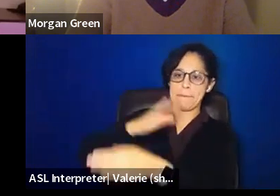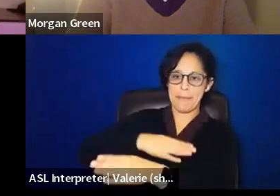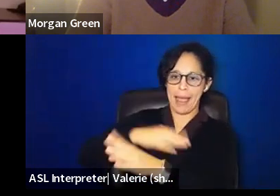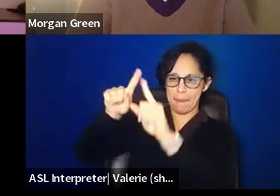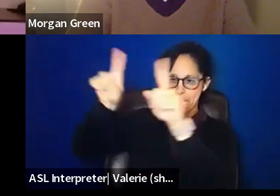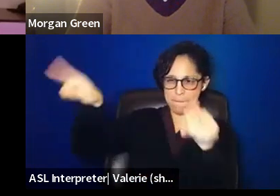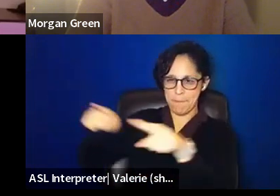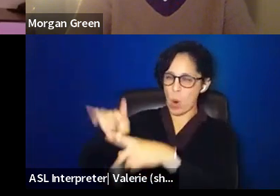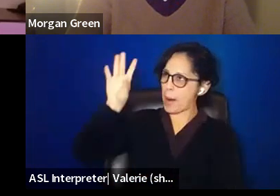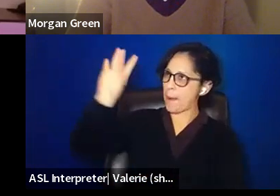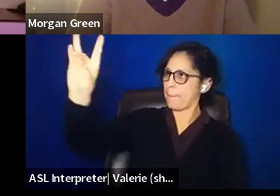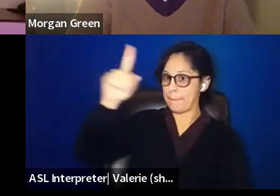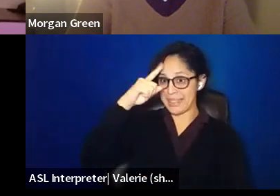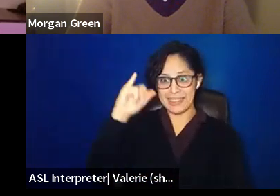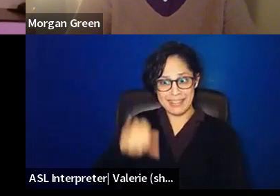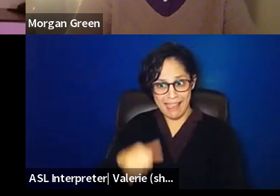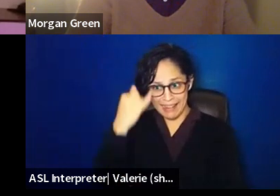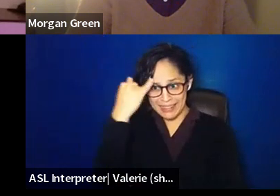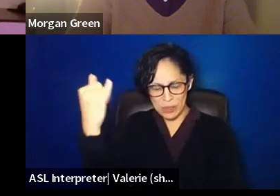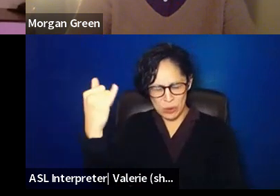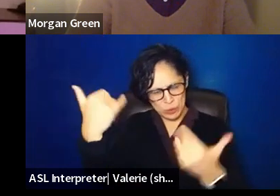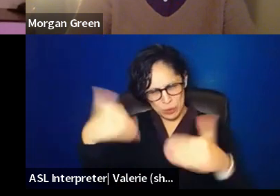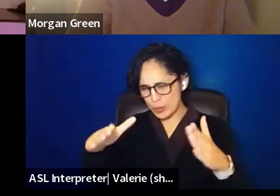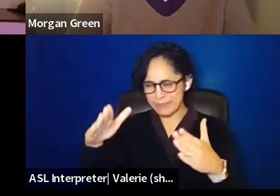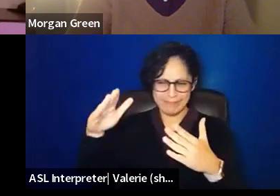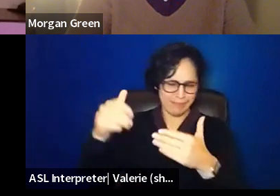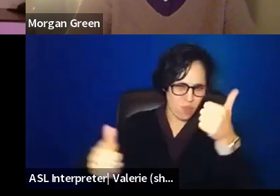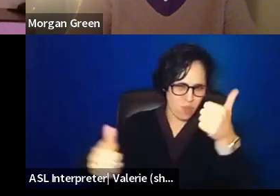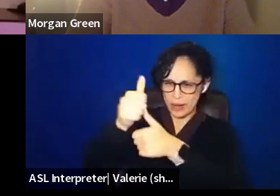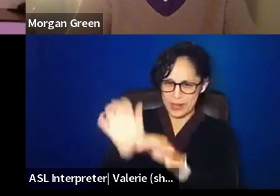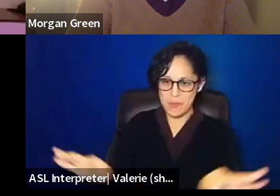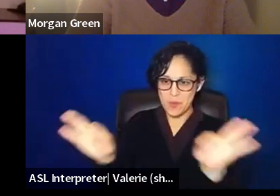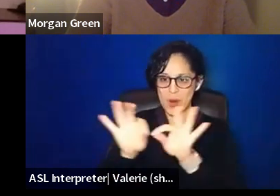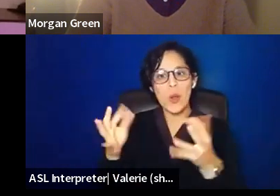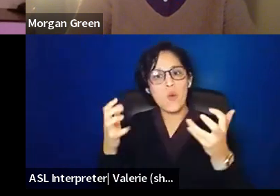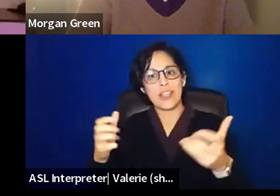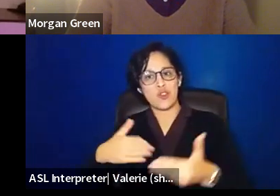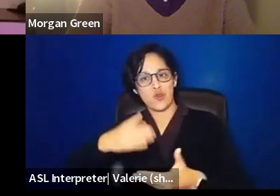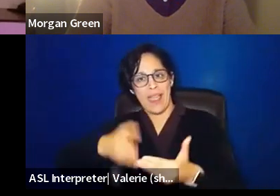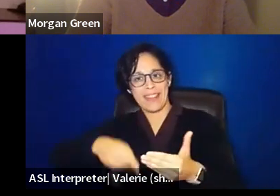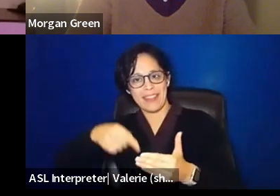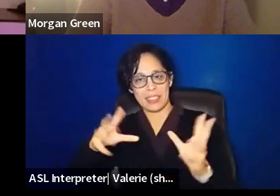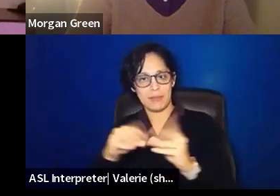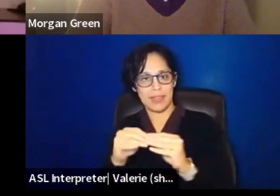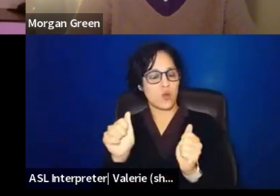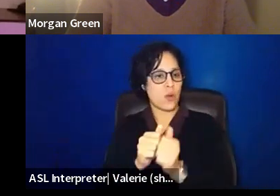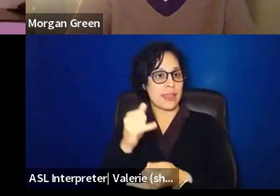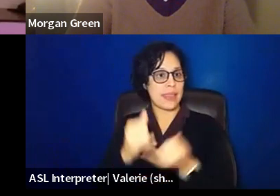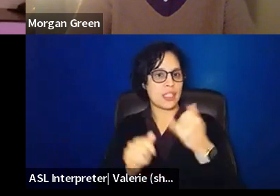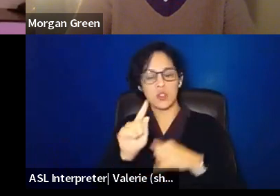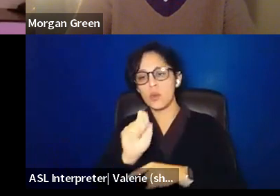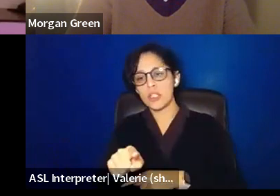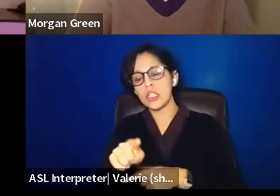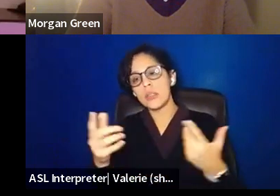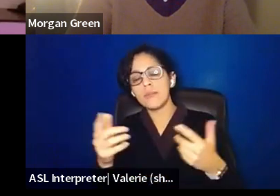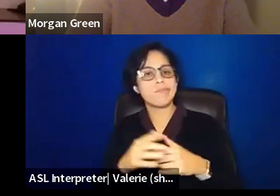just because that idea is very important to me. And so I just wanted us to end on a last question about,